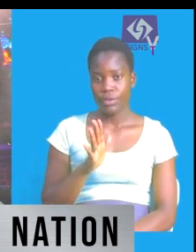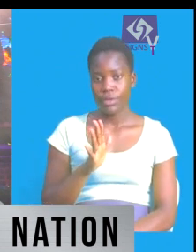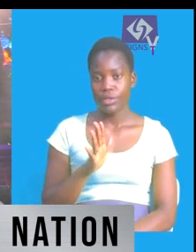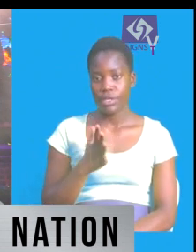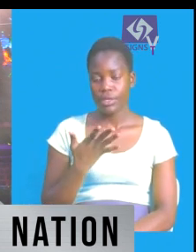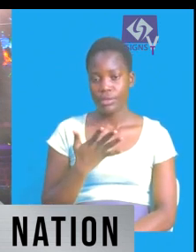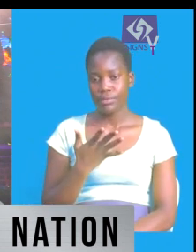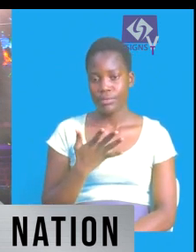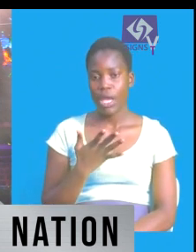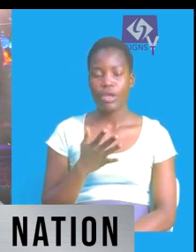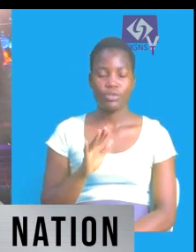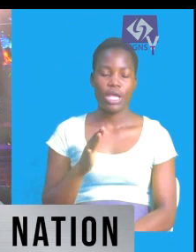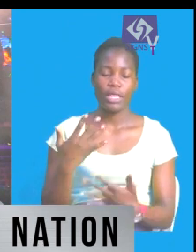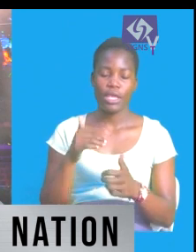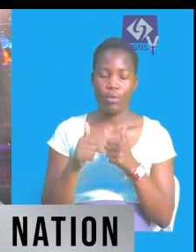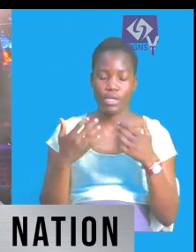fell for the bait.